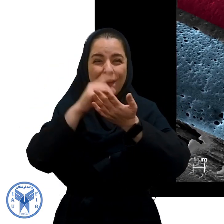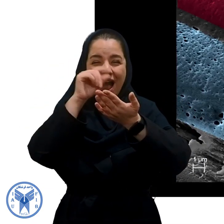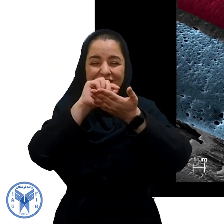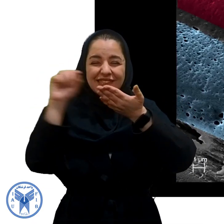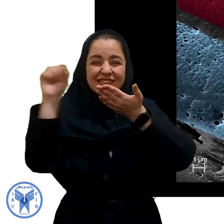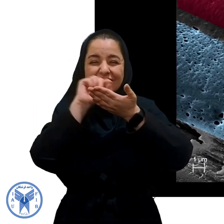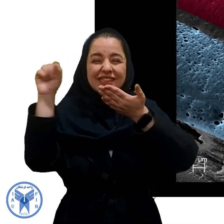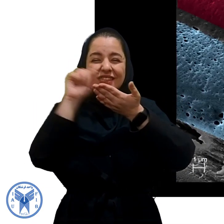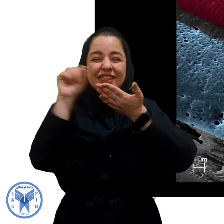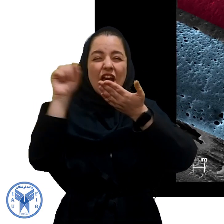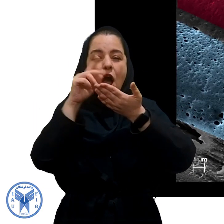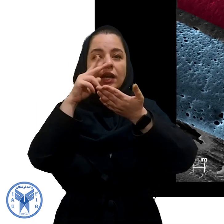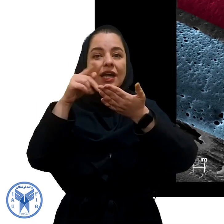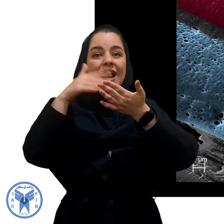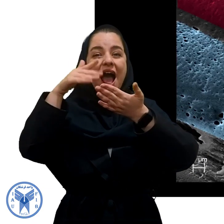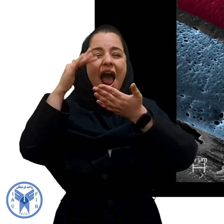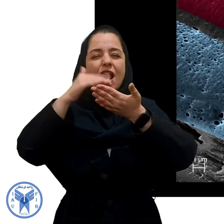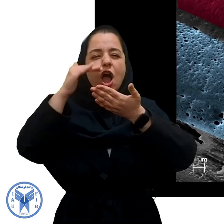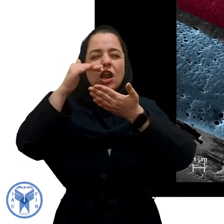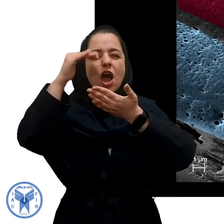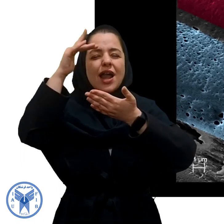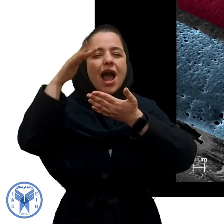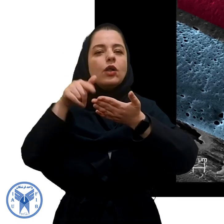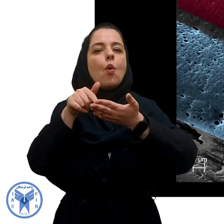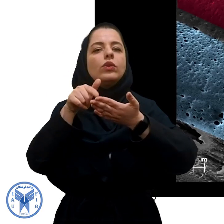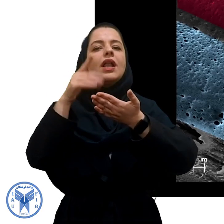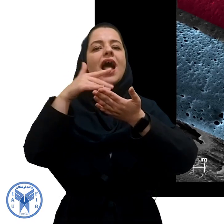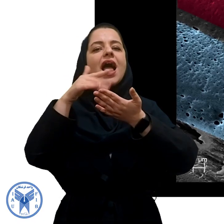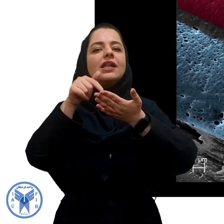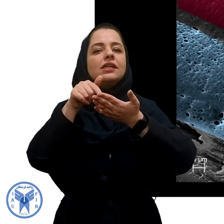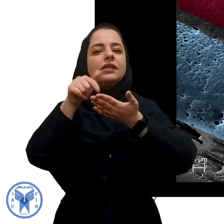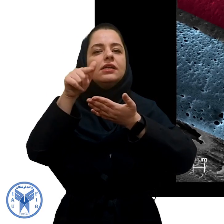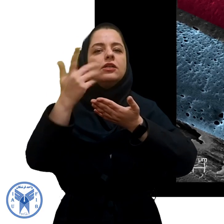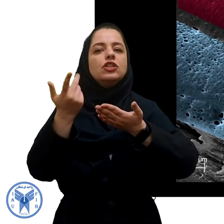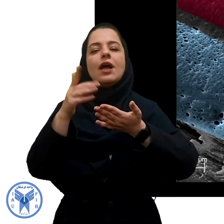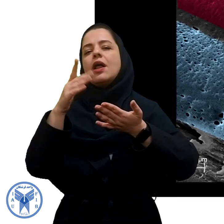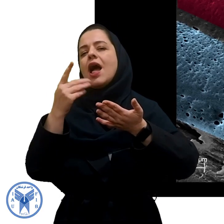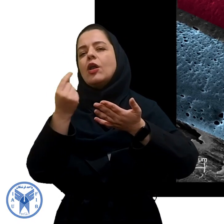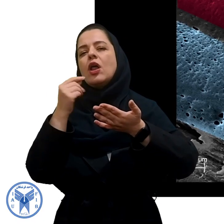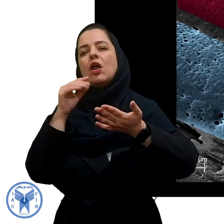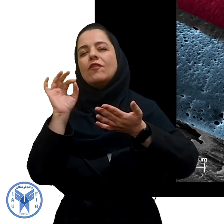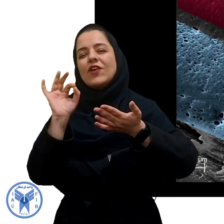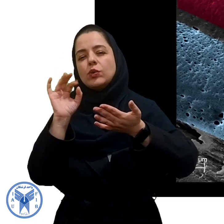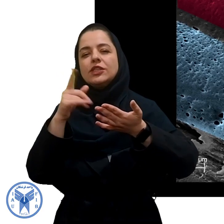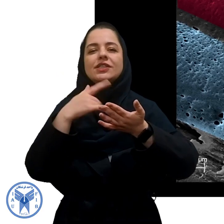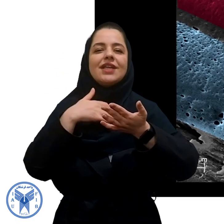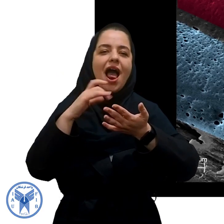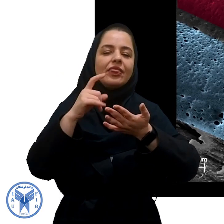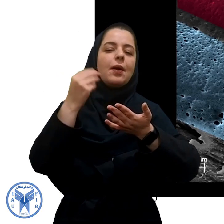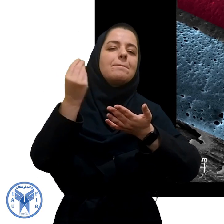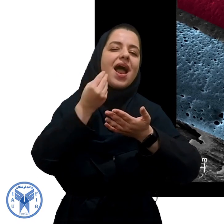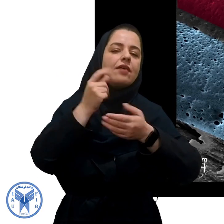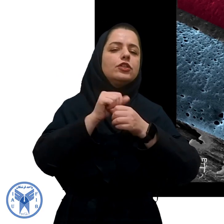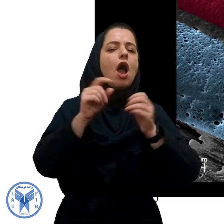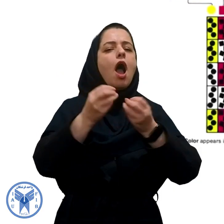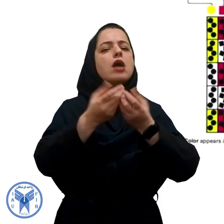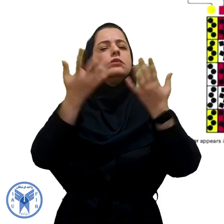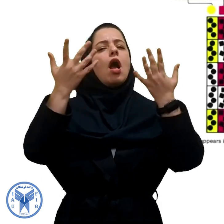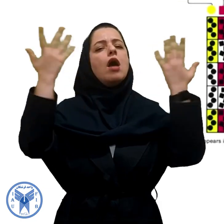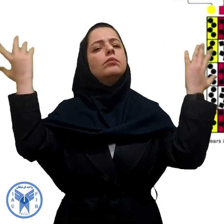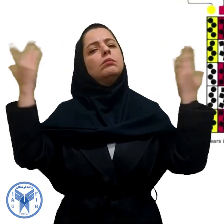being developed, each layer releases the dye that it needs on the cyan, the yellow, or magenta